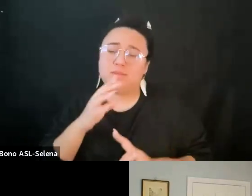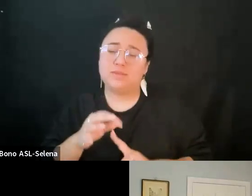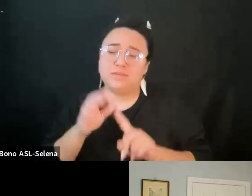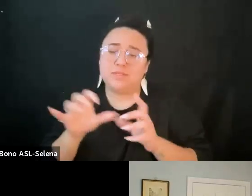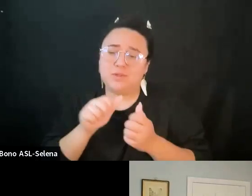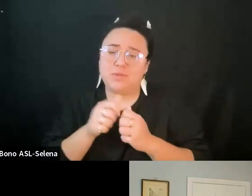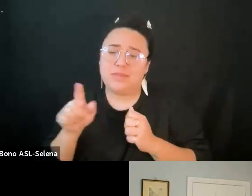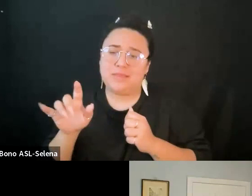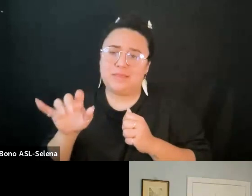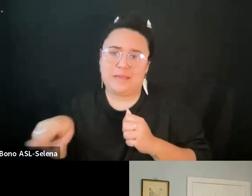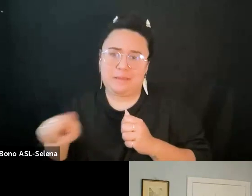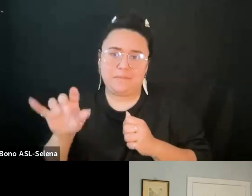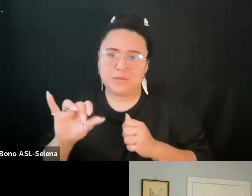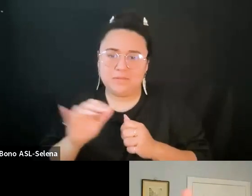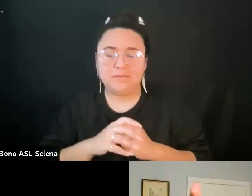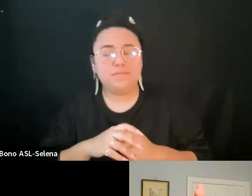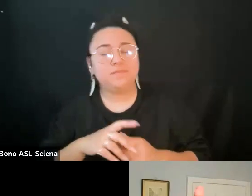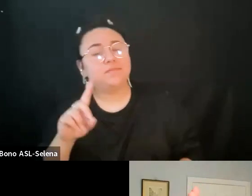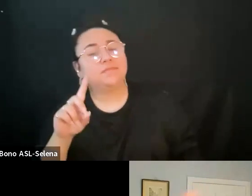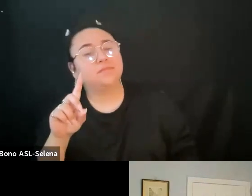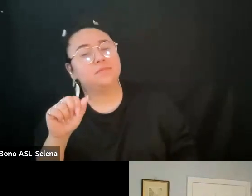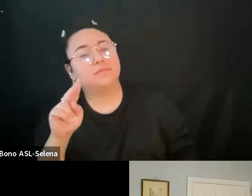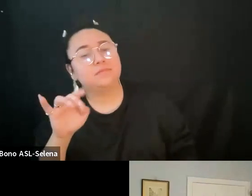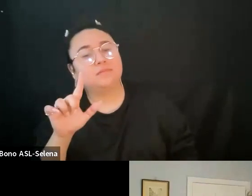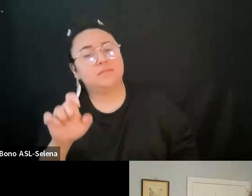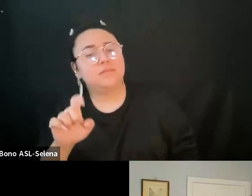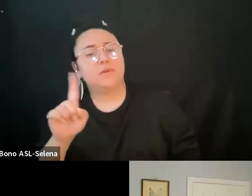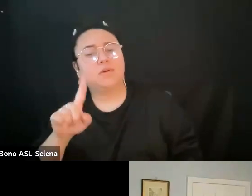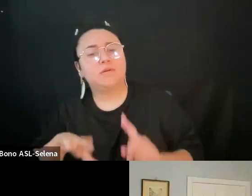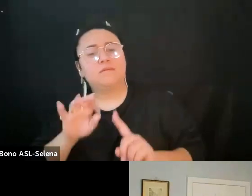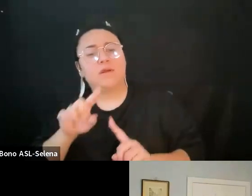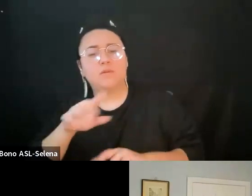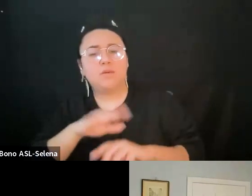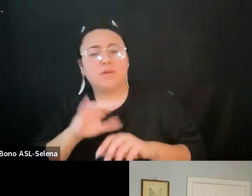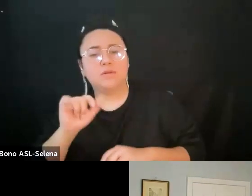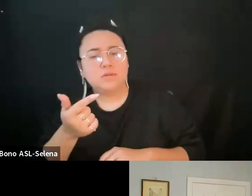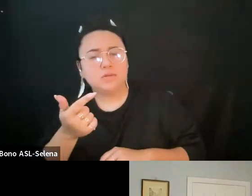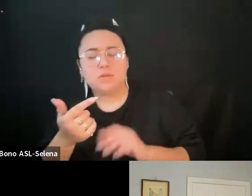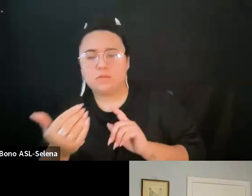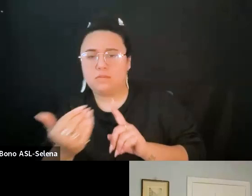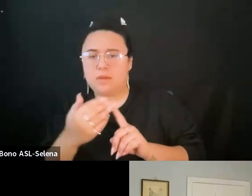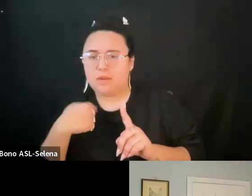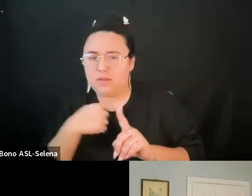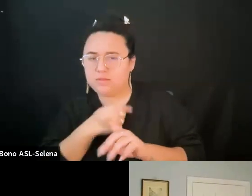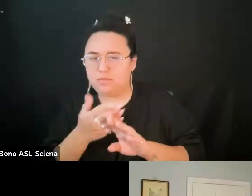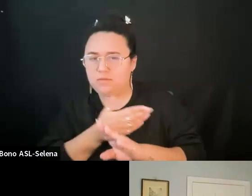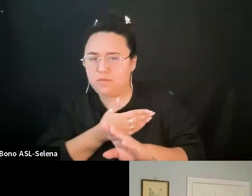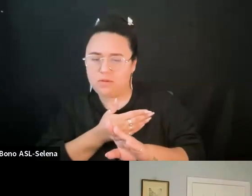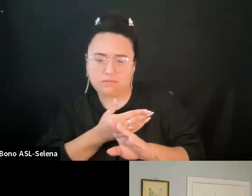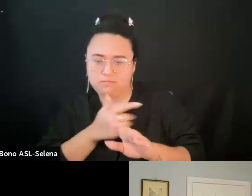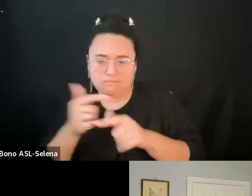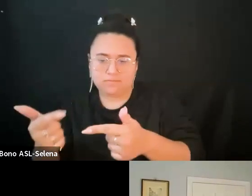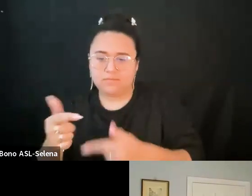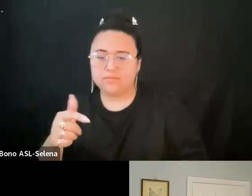well. Danielle, where can everyone find you on Instagram? Remind everyone before we head out to break. You can find me